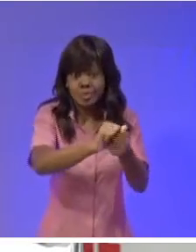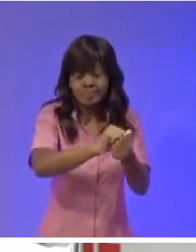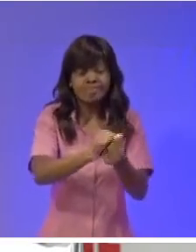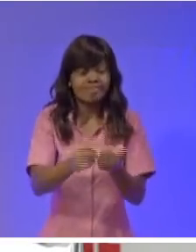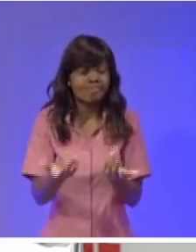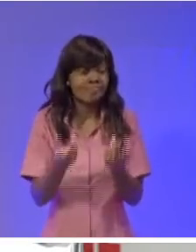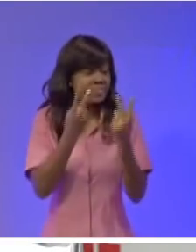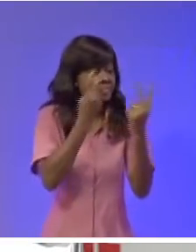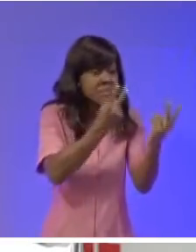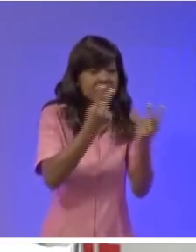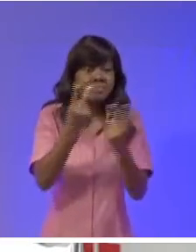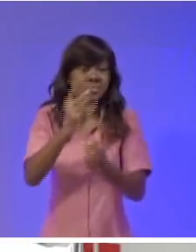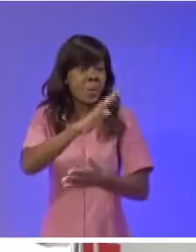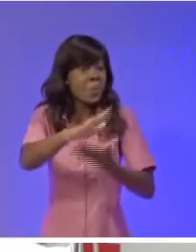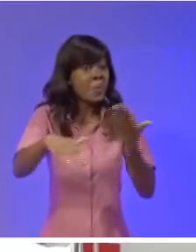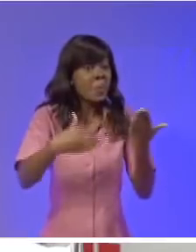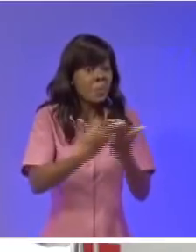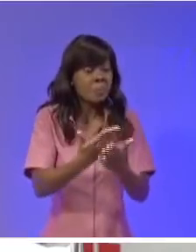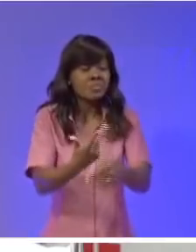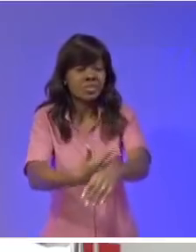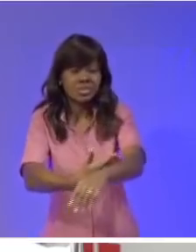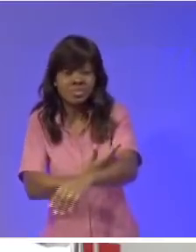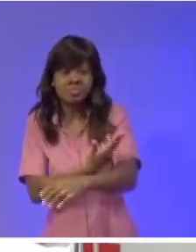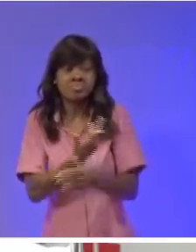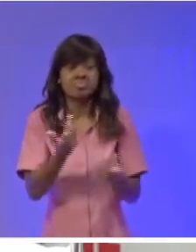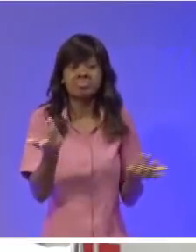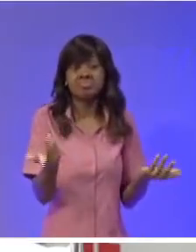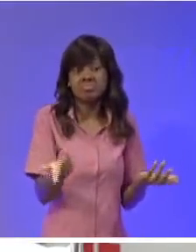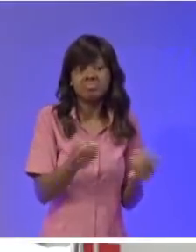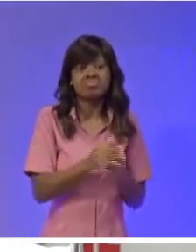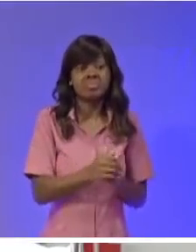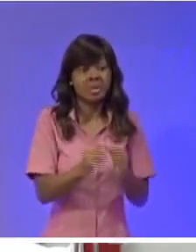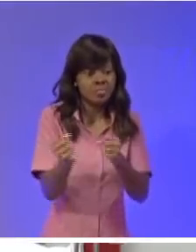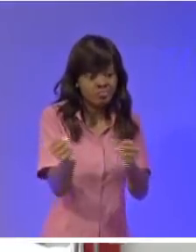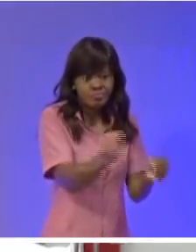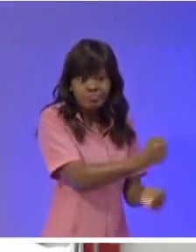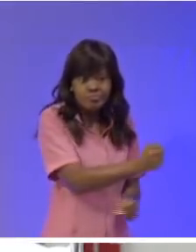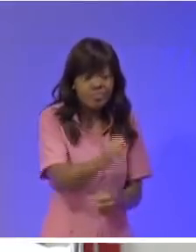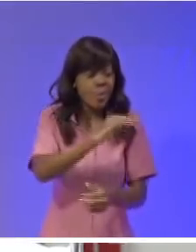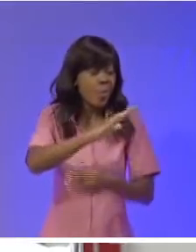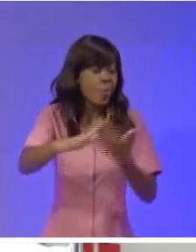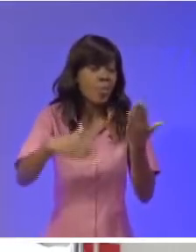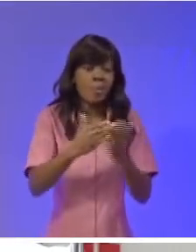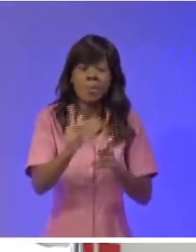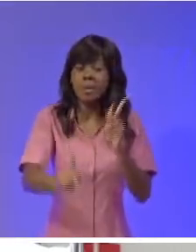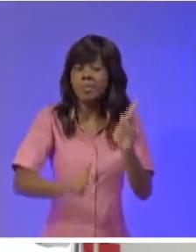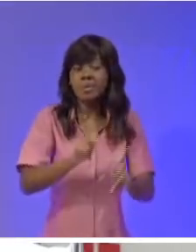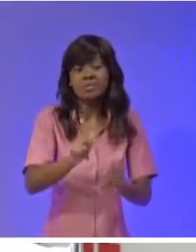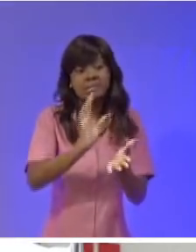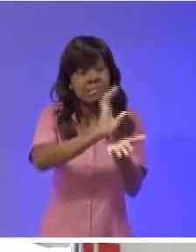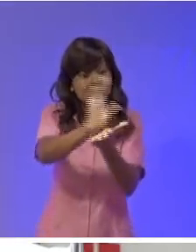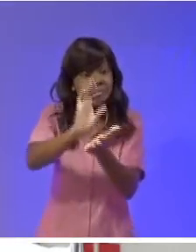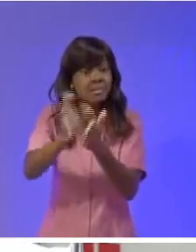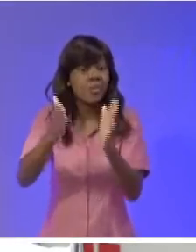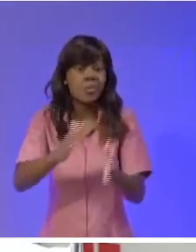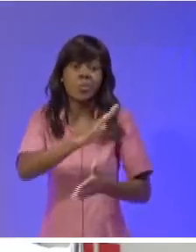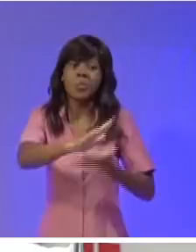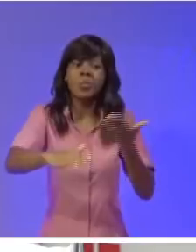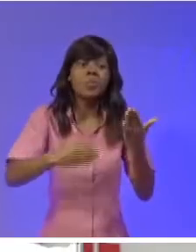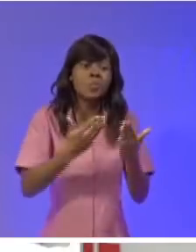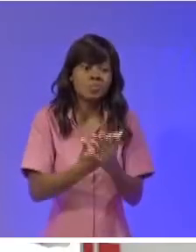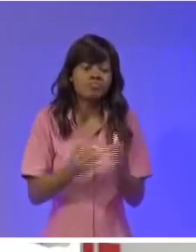security, landscaping, sanitation, housekeeping. All of these people are important in the battle against